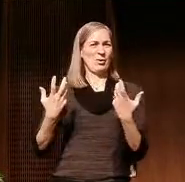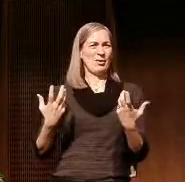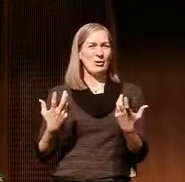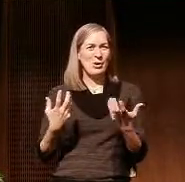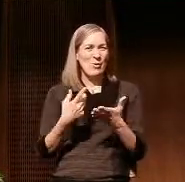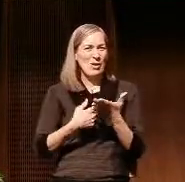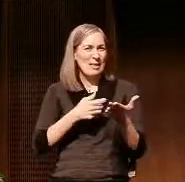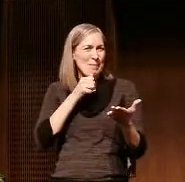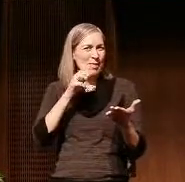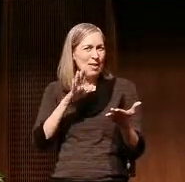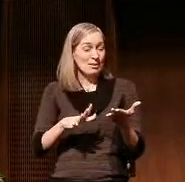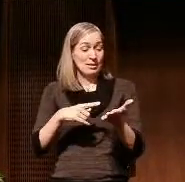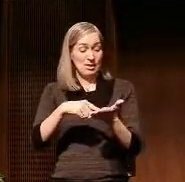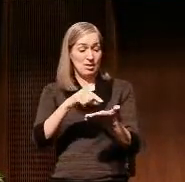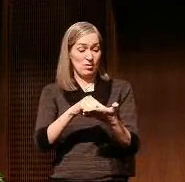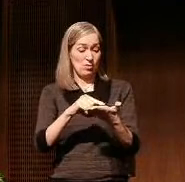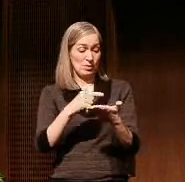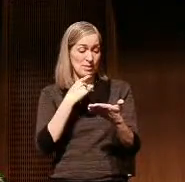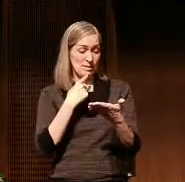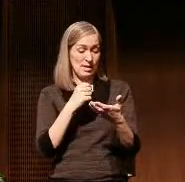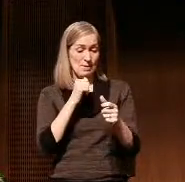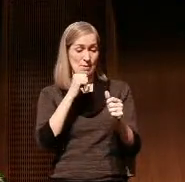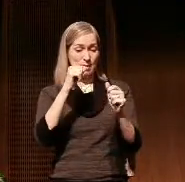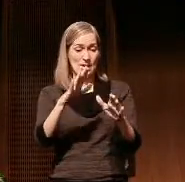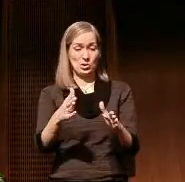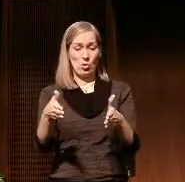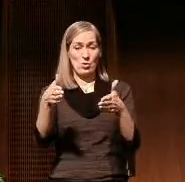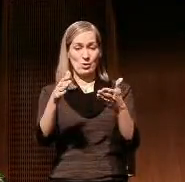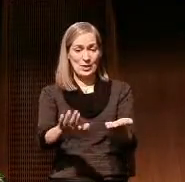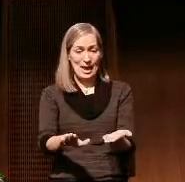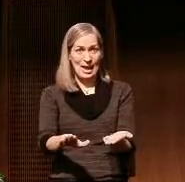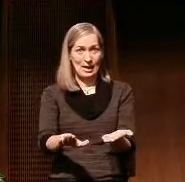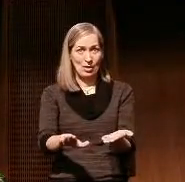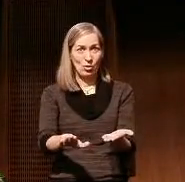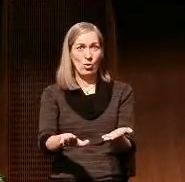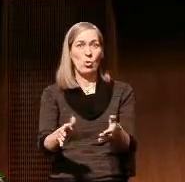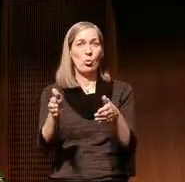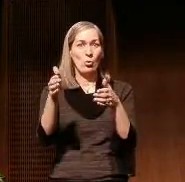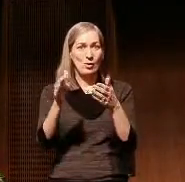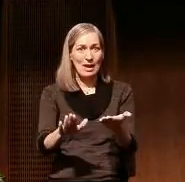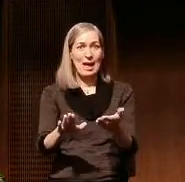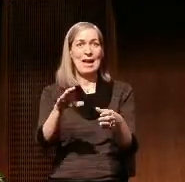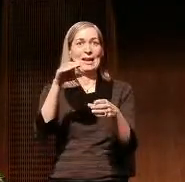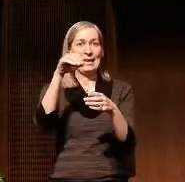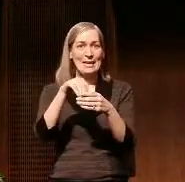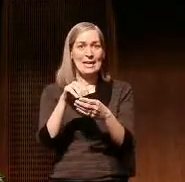this passage, blessed are the dead who die in the Lord.